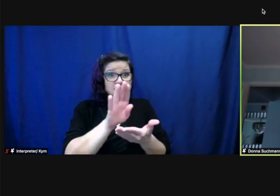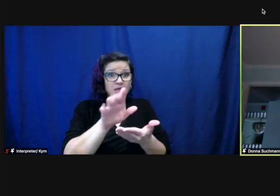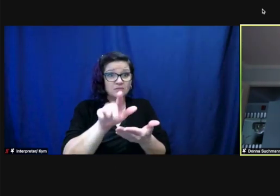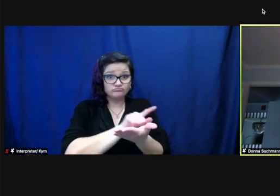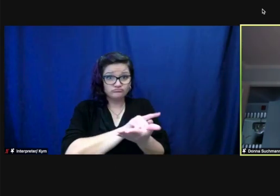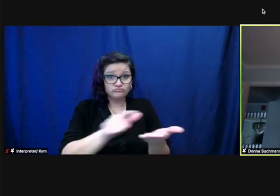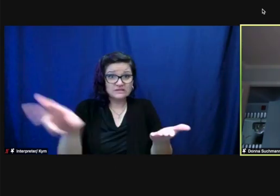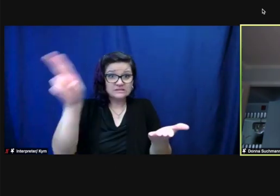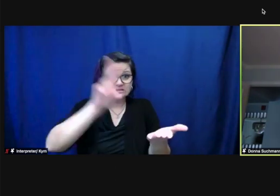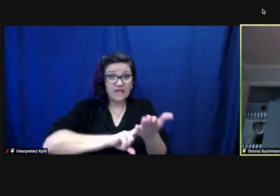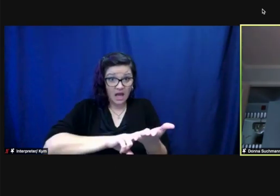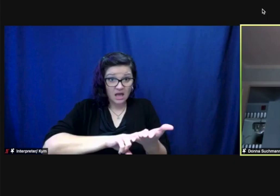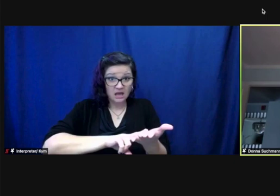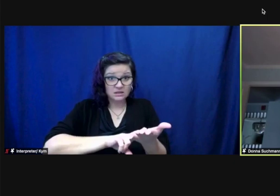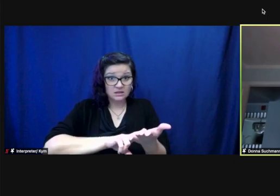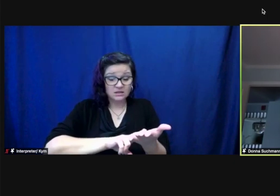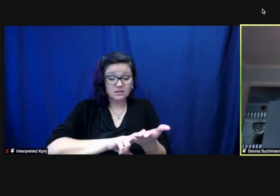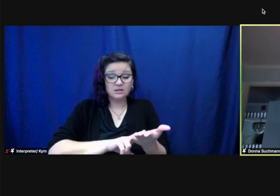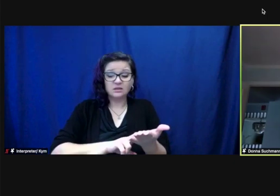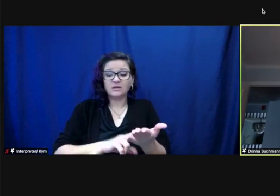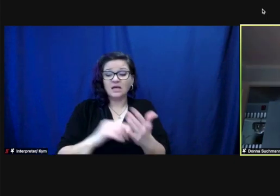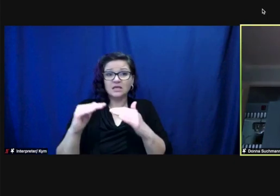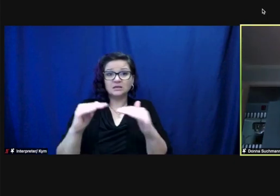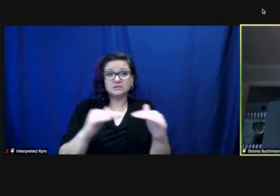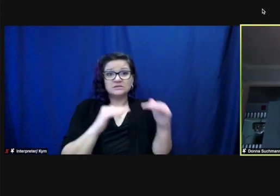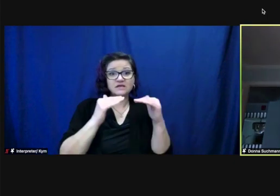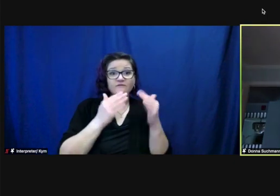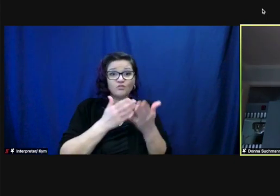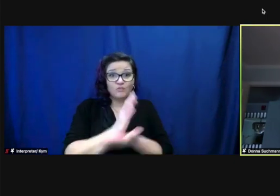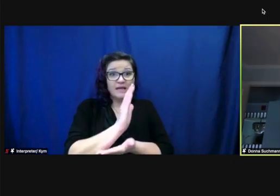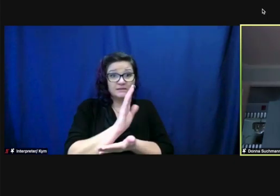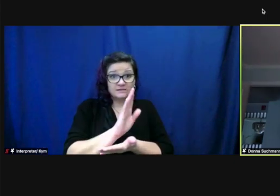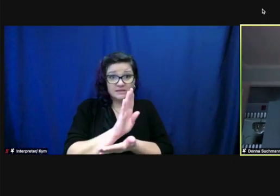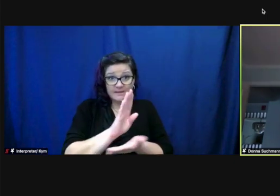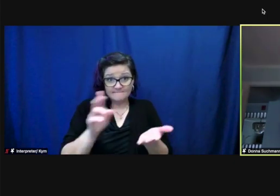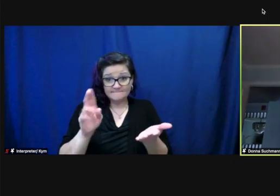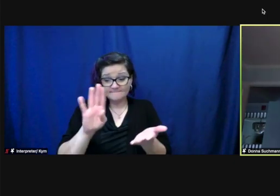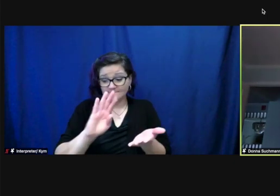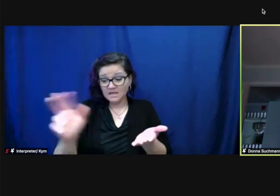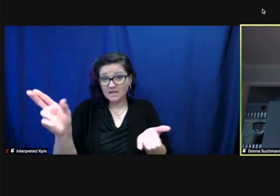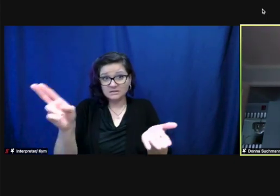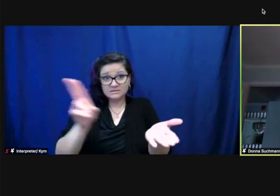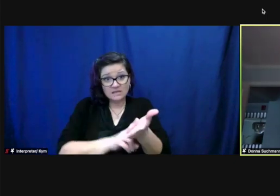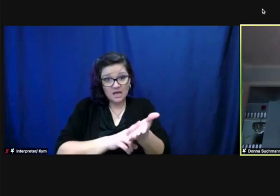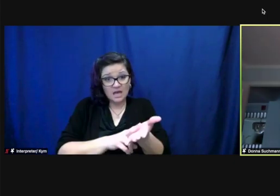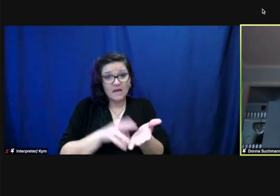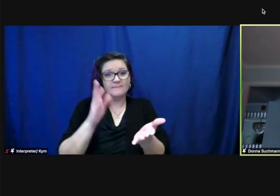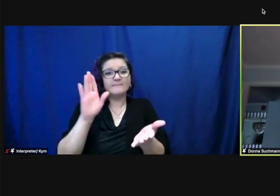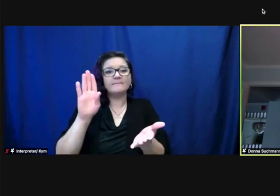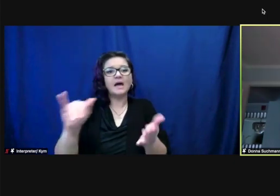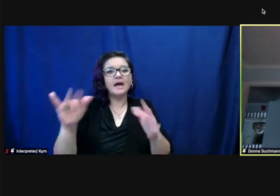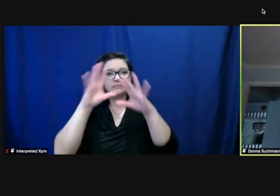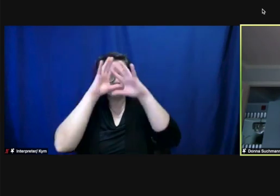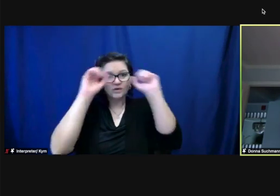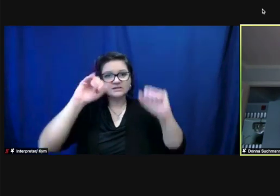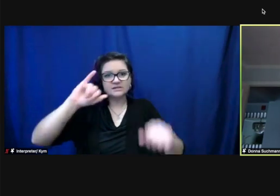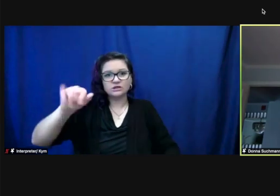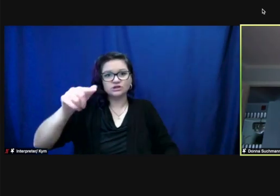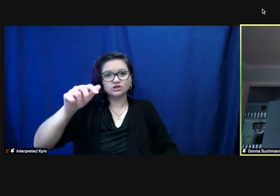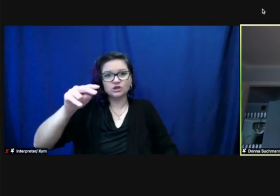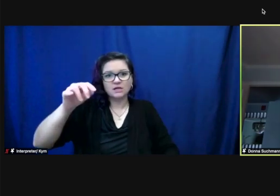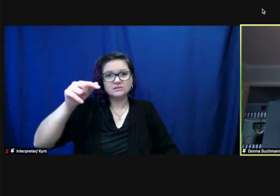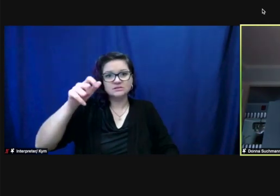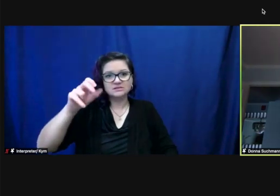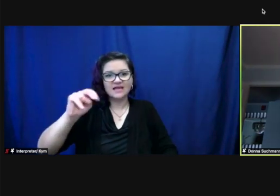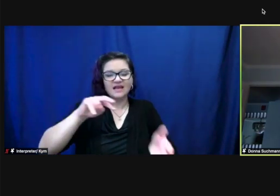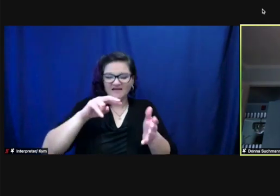signed and the civil rights bill was signed by President Johnson, that we had